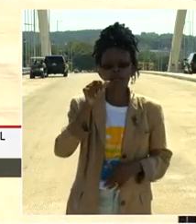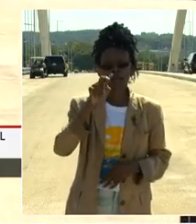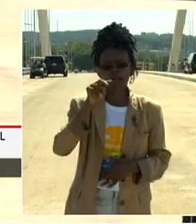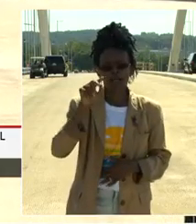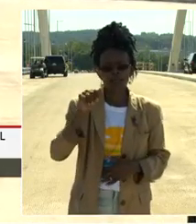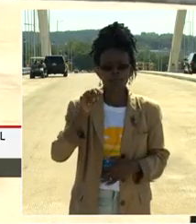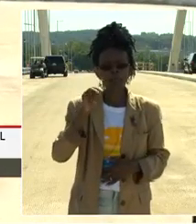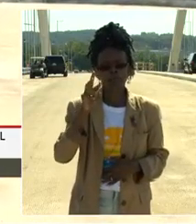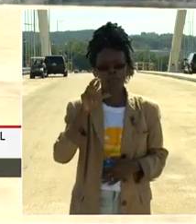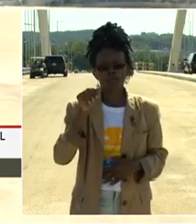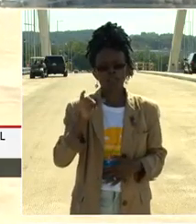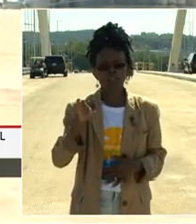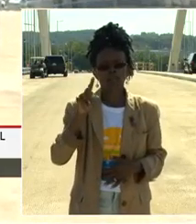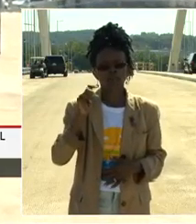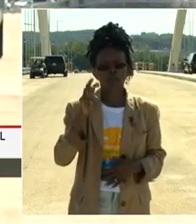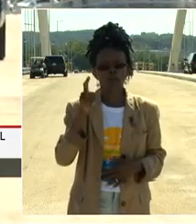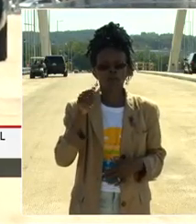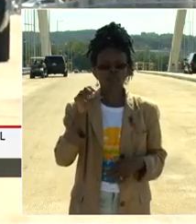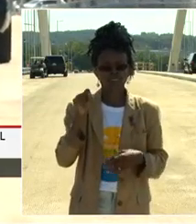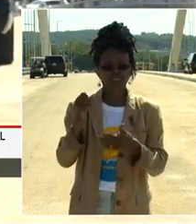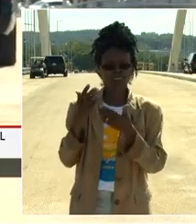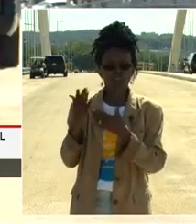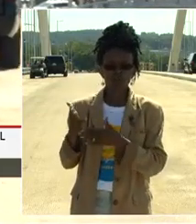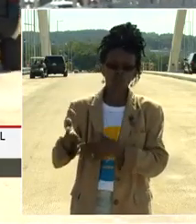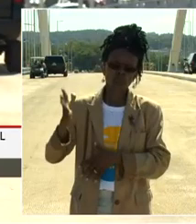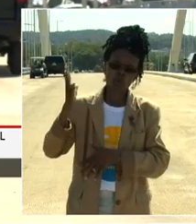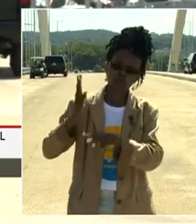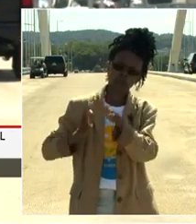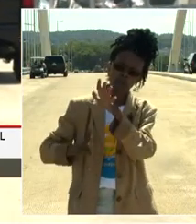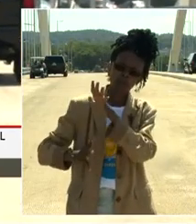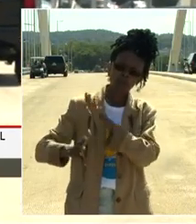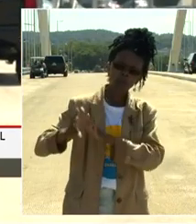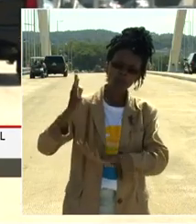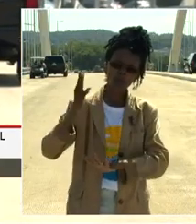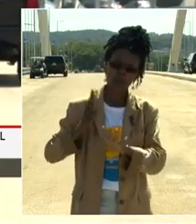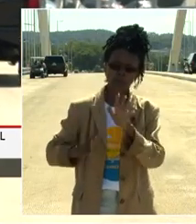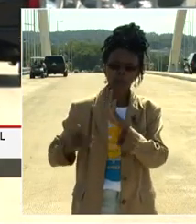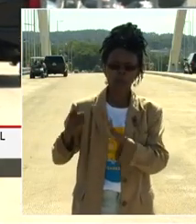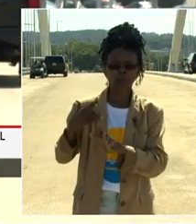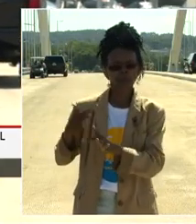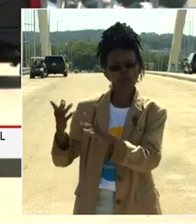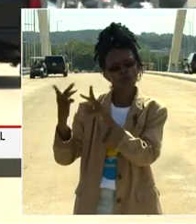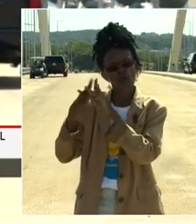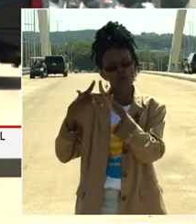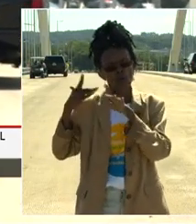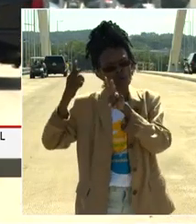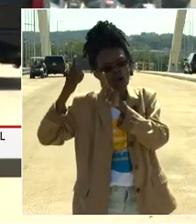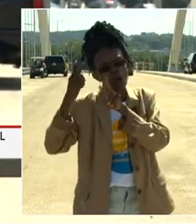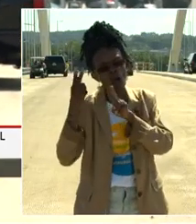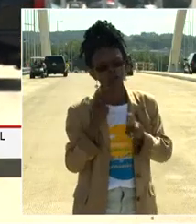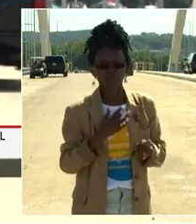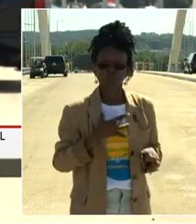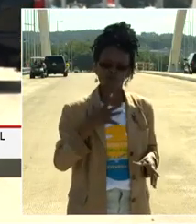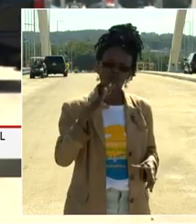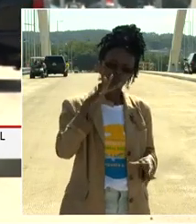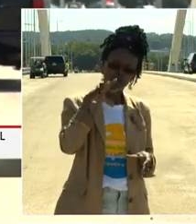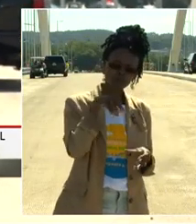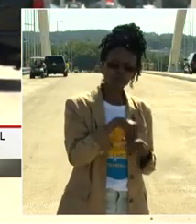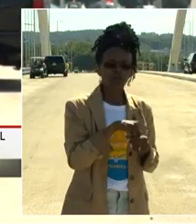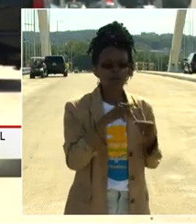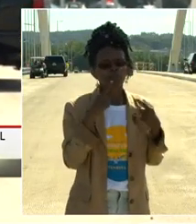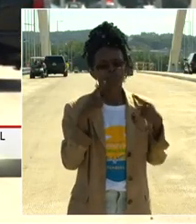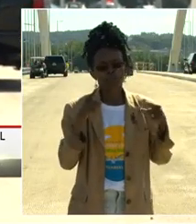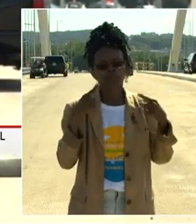press conference on September 3rd with Representatives Chris Smith and Karen Bass to announce the Frederick Douglass Trafficking Victims Prevention